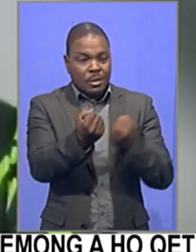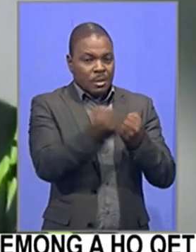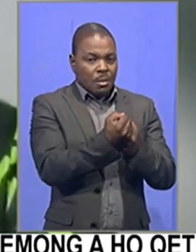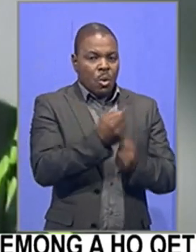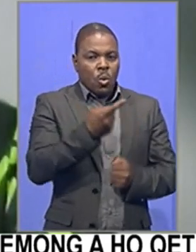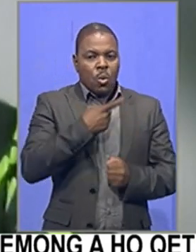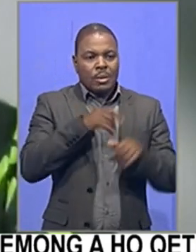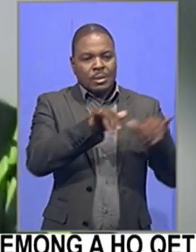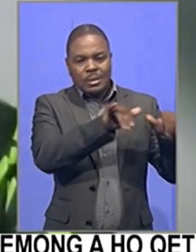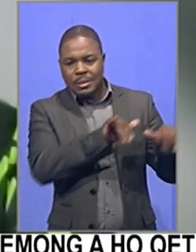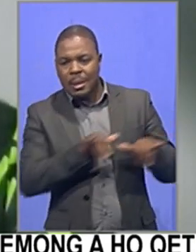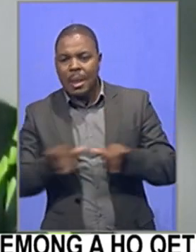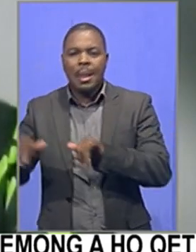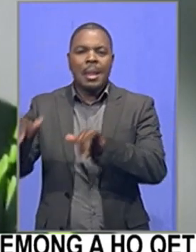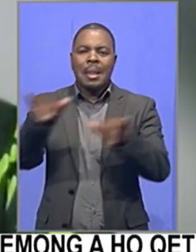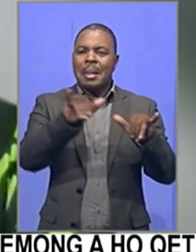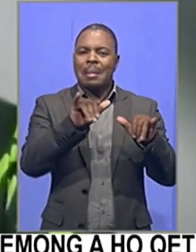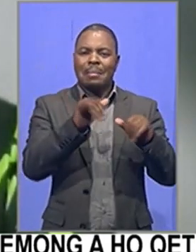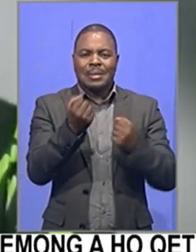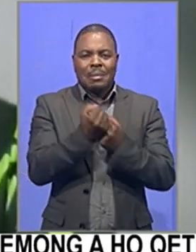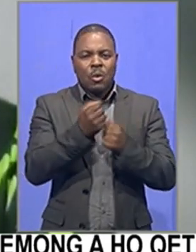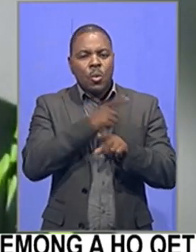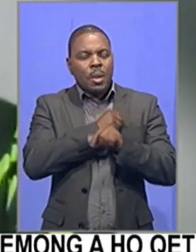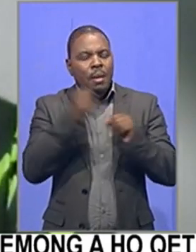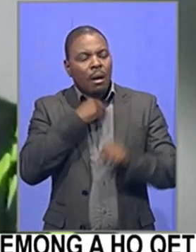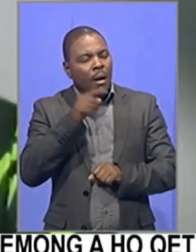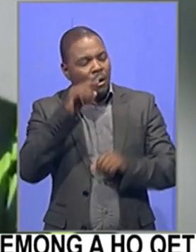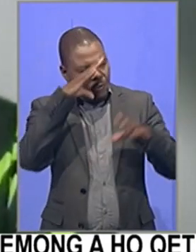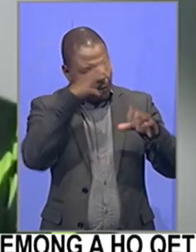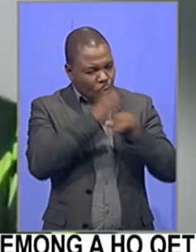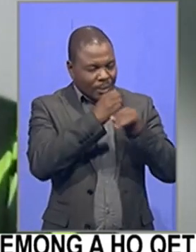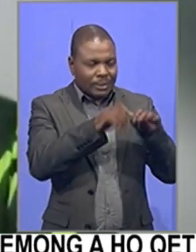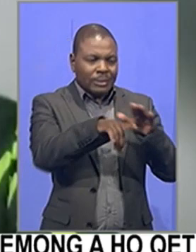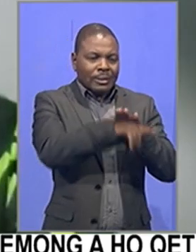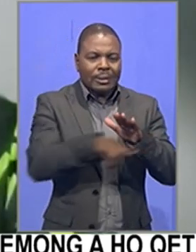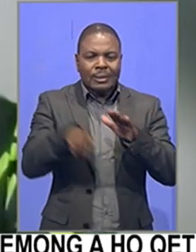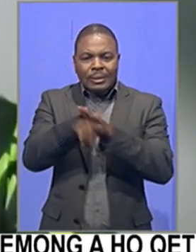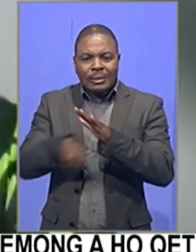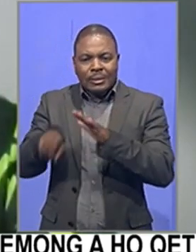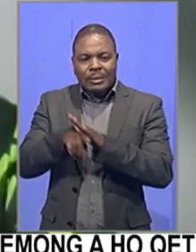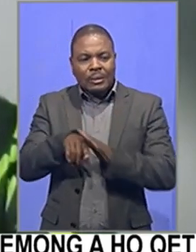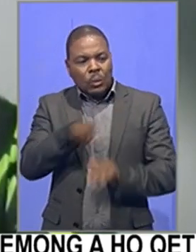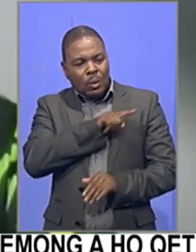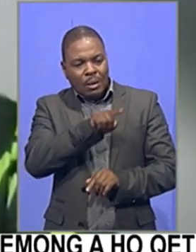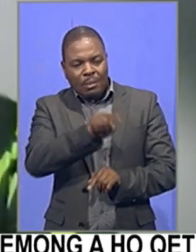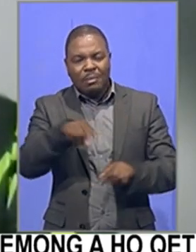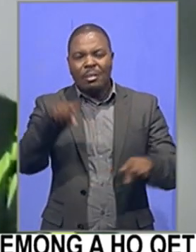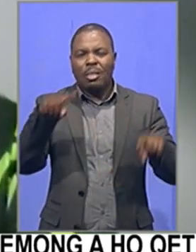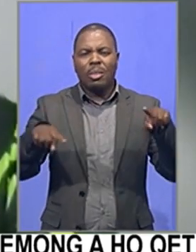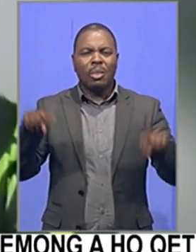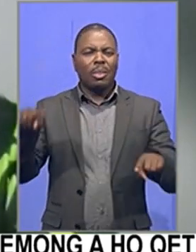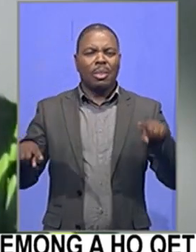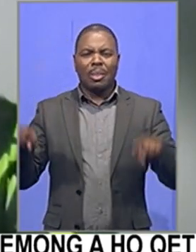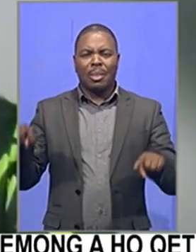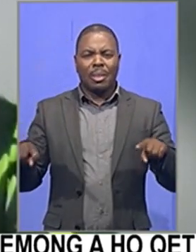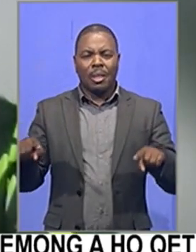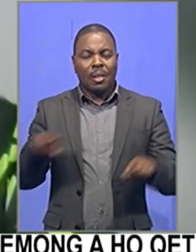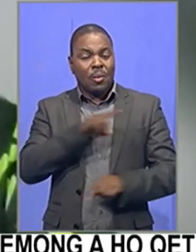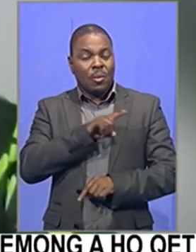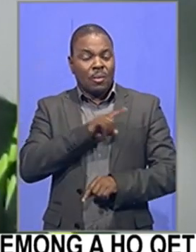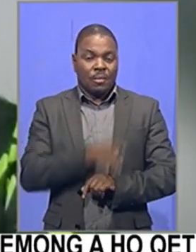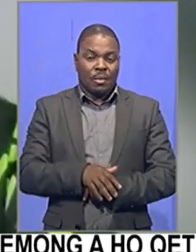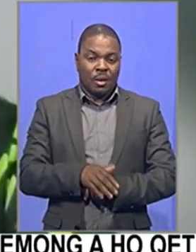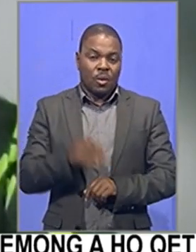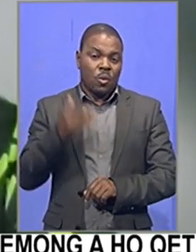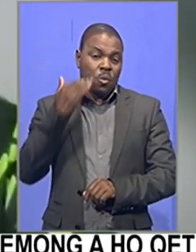uniform resolution that's literally the district are not there for ban dowry are libella